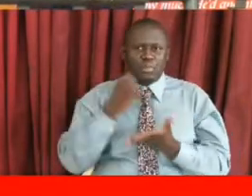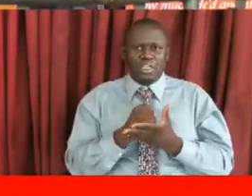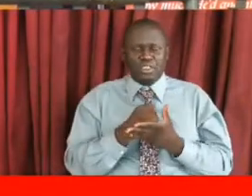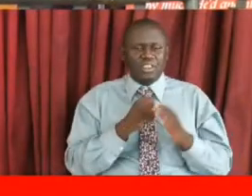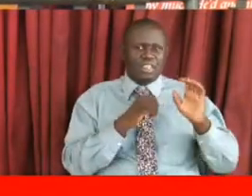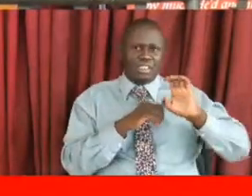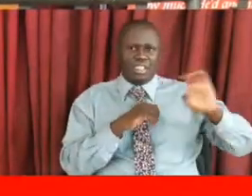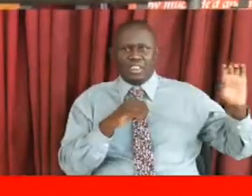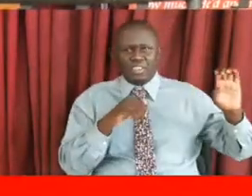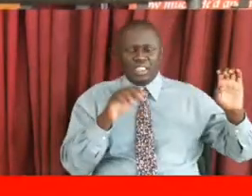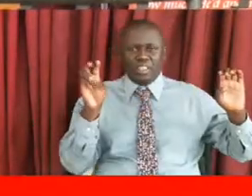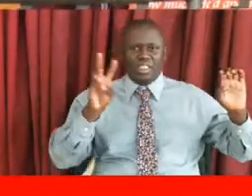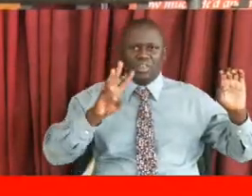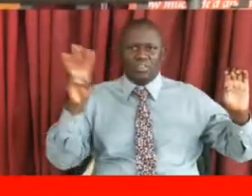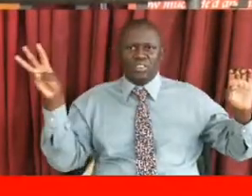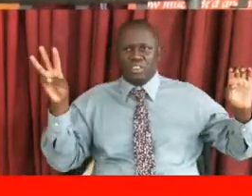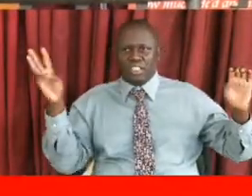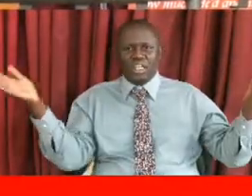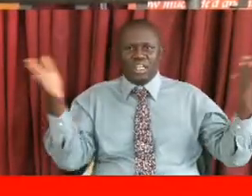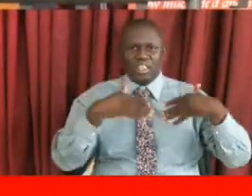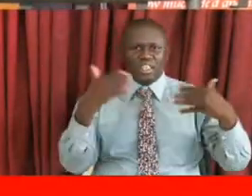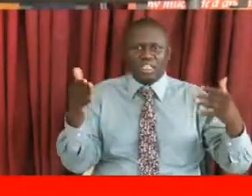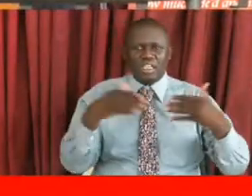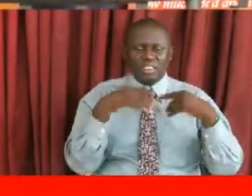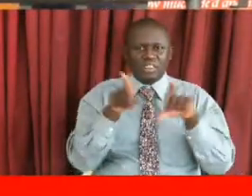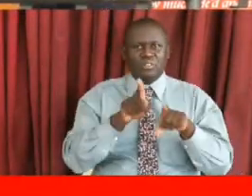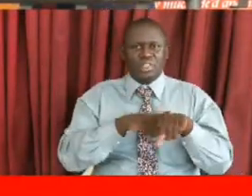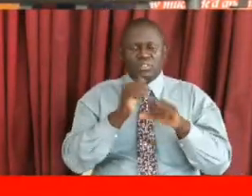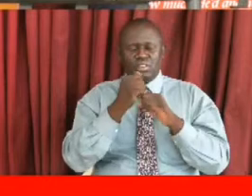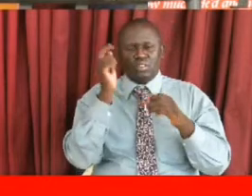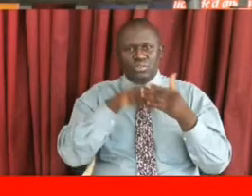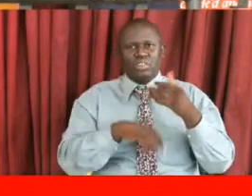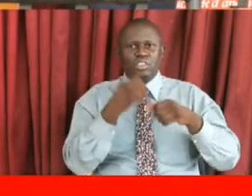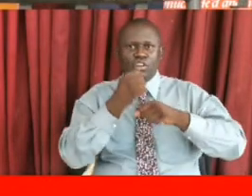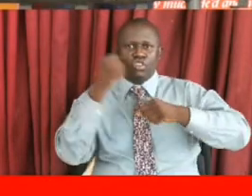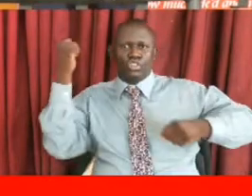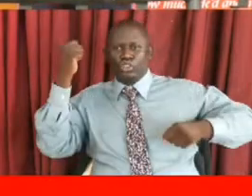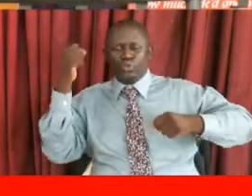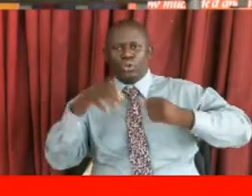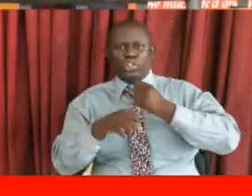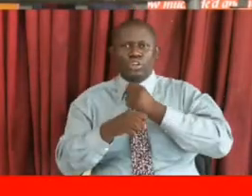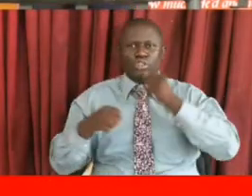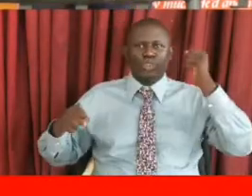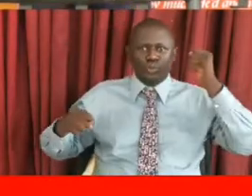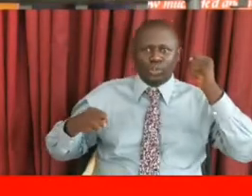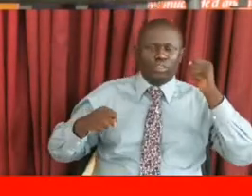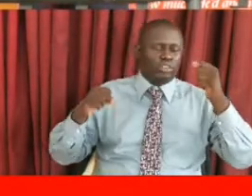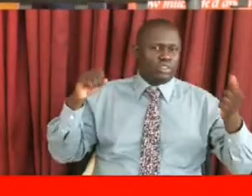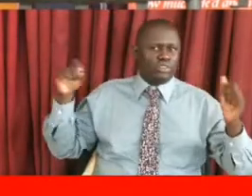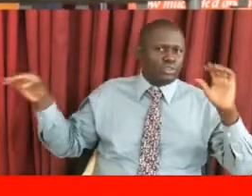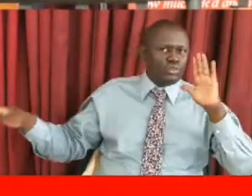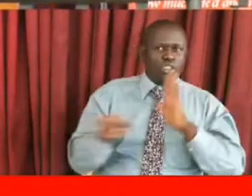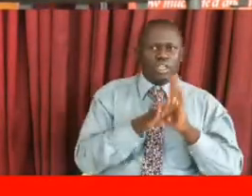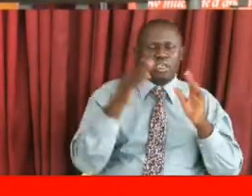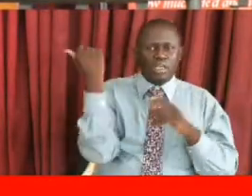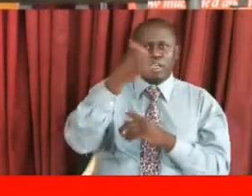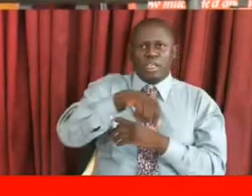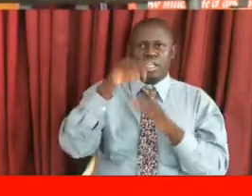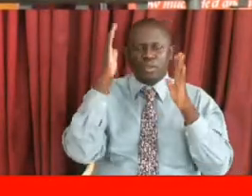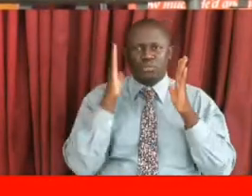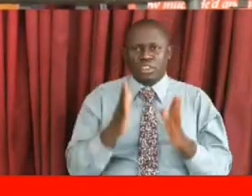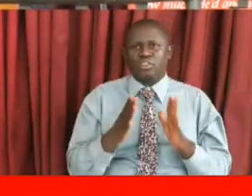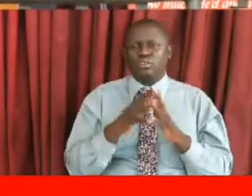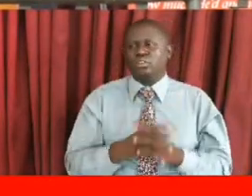the Gard with flaming swords to keep away anybody from the presence of the